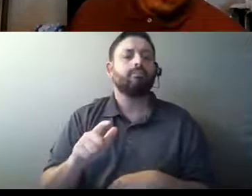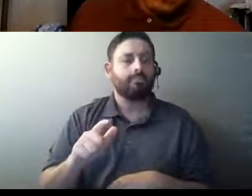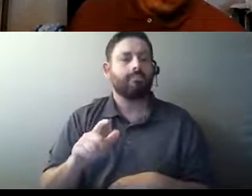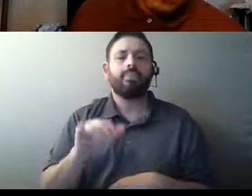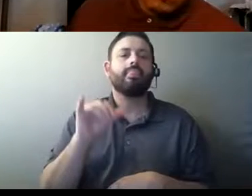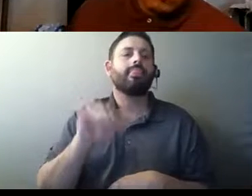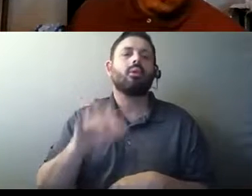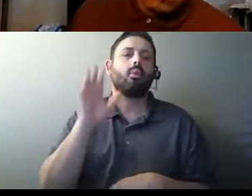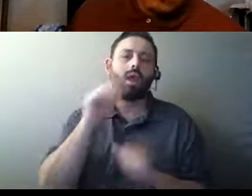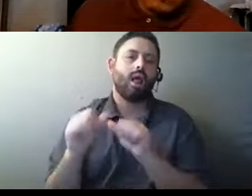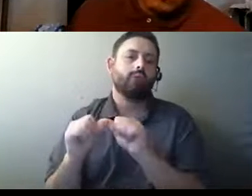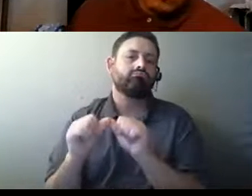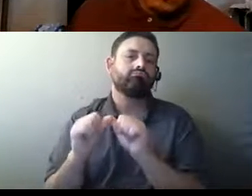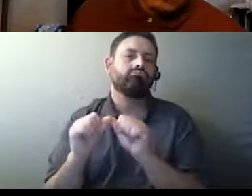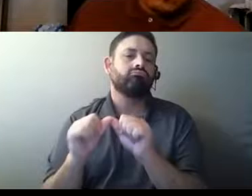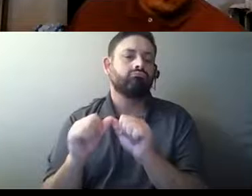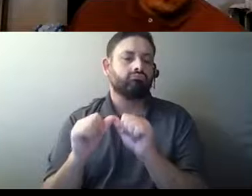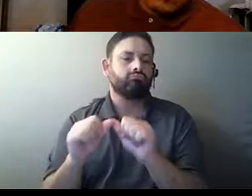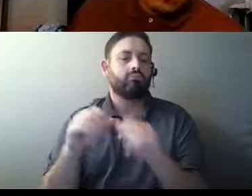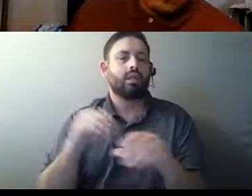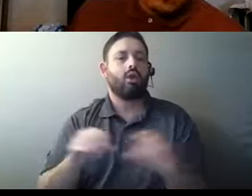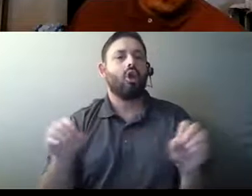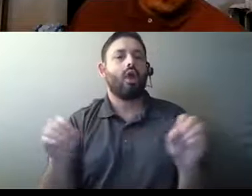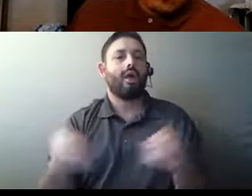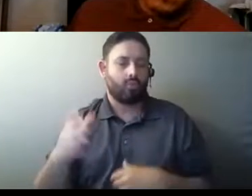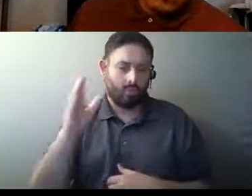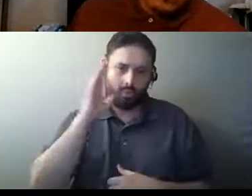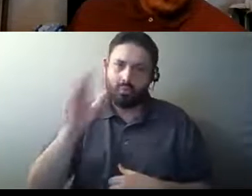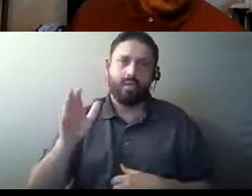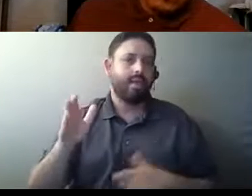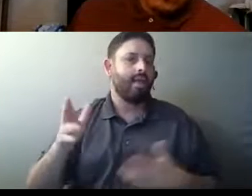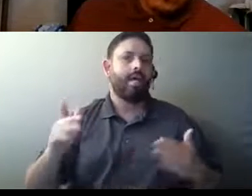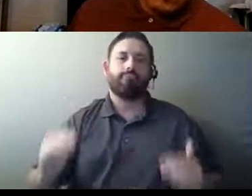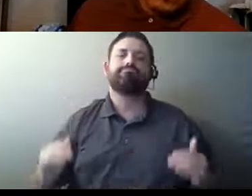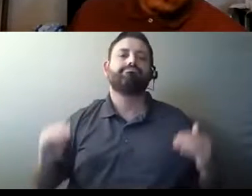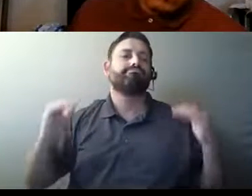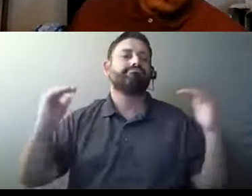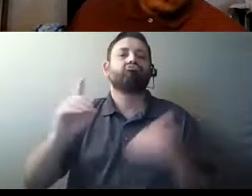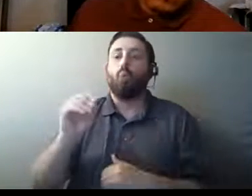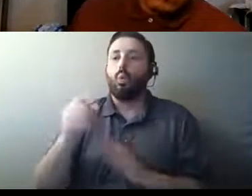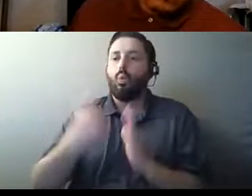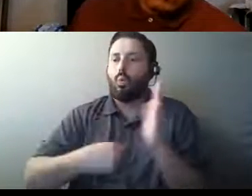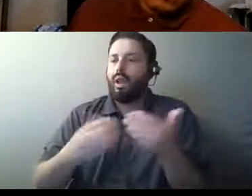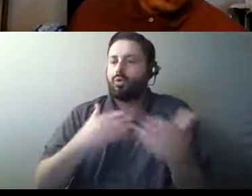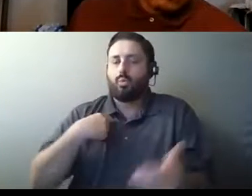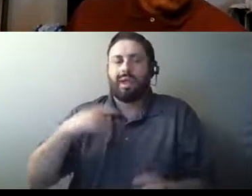will just continue in the office, and then we'll step up whatever we need to step up to make sure that they're represented